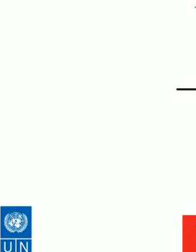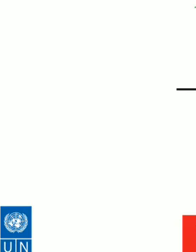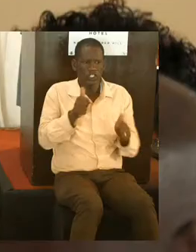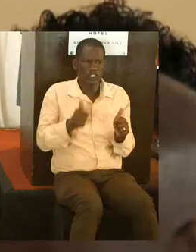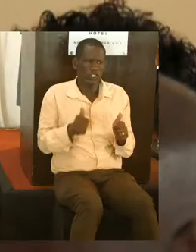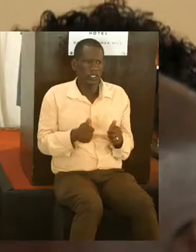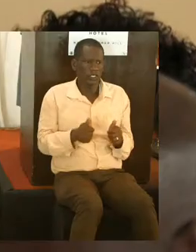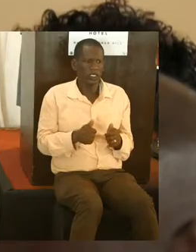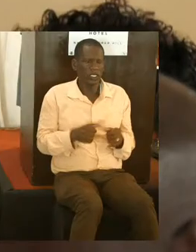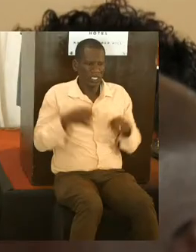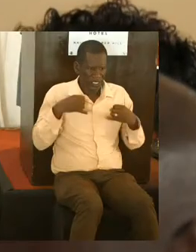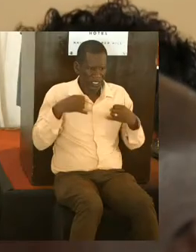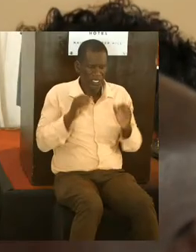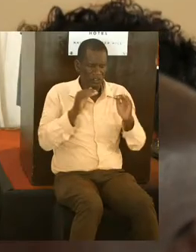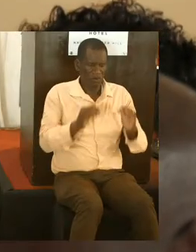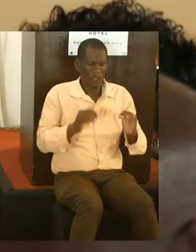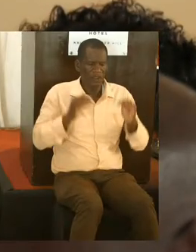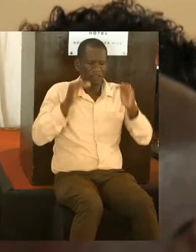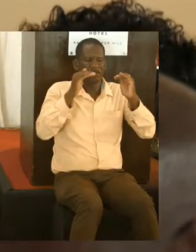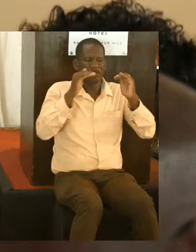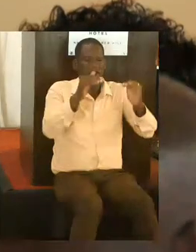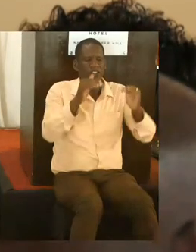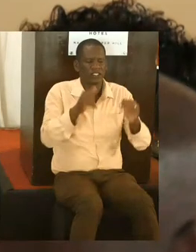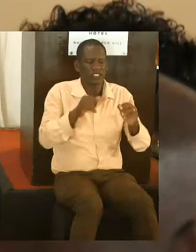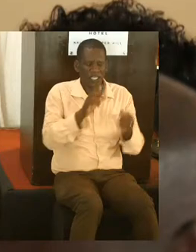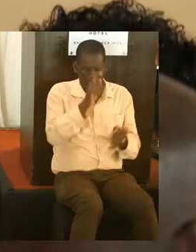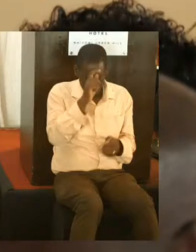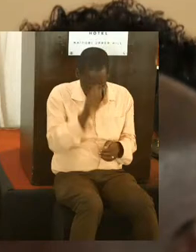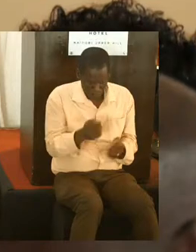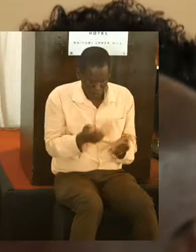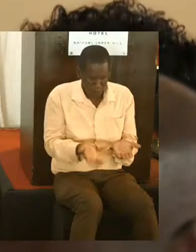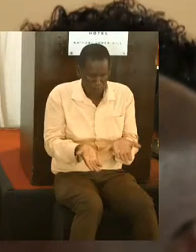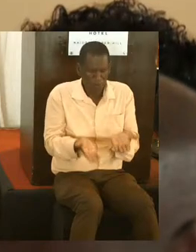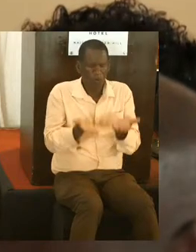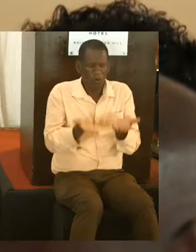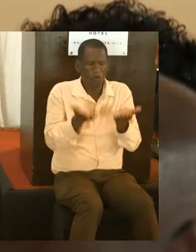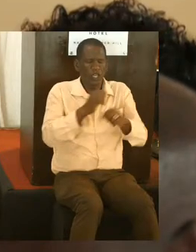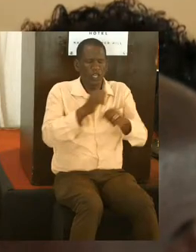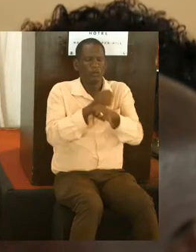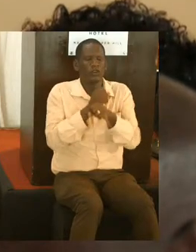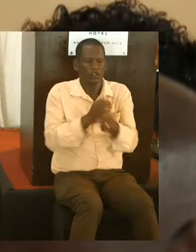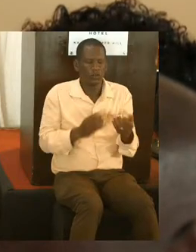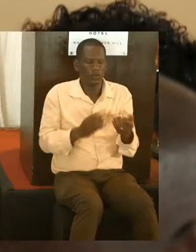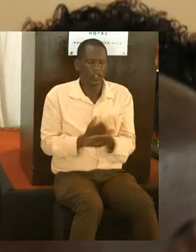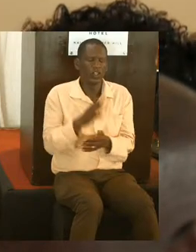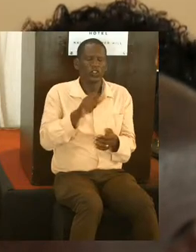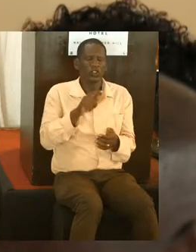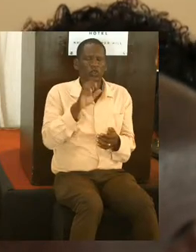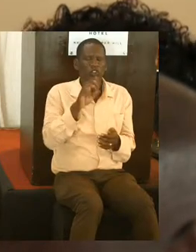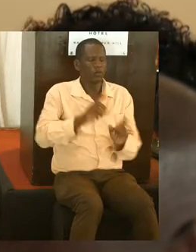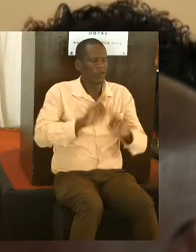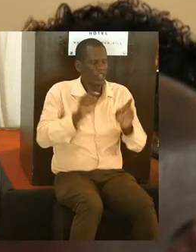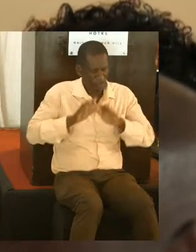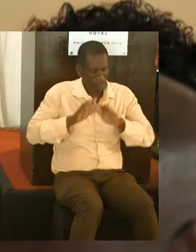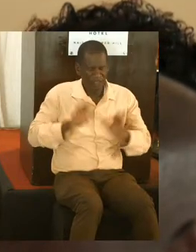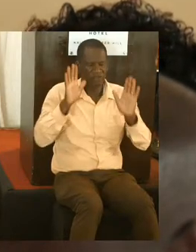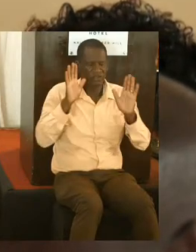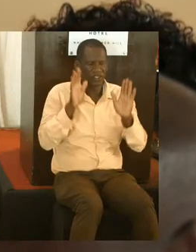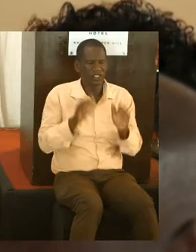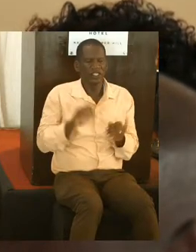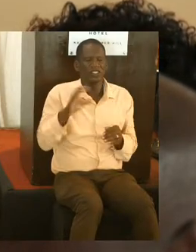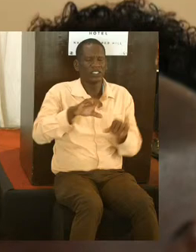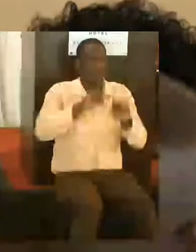uh seeks to advance respect promotion and protection of Rights so Tom never left